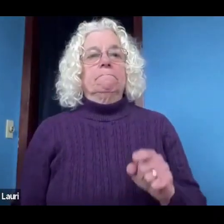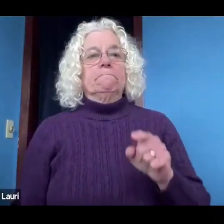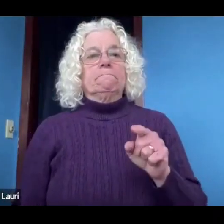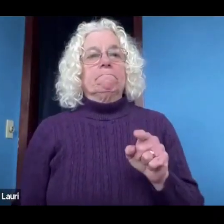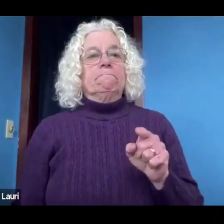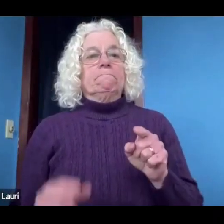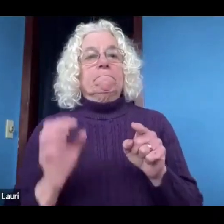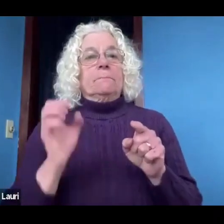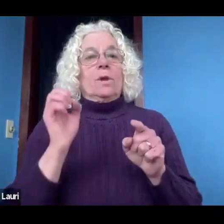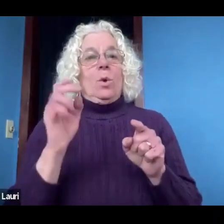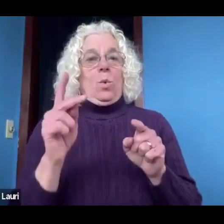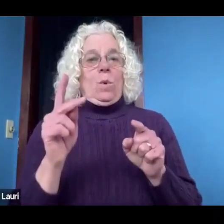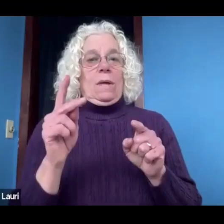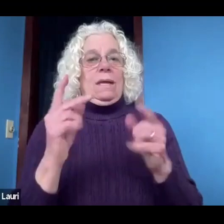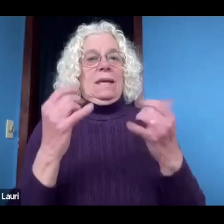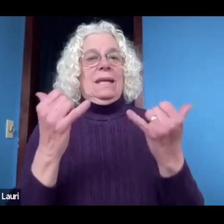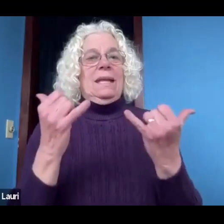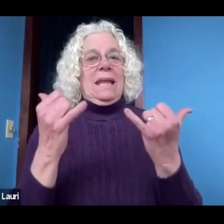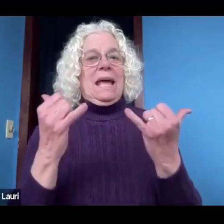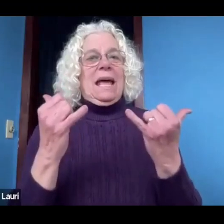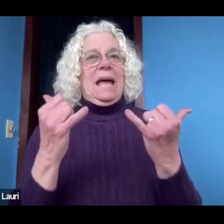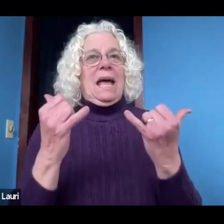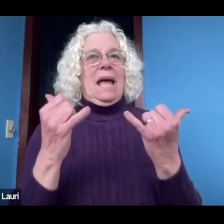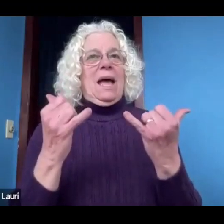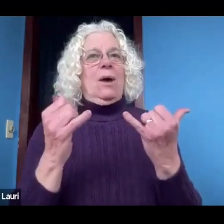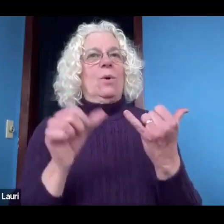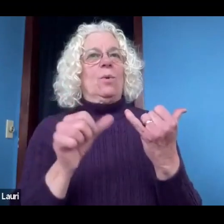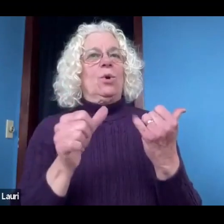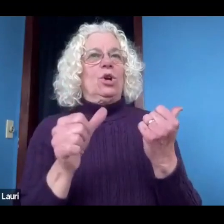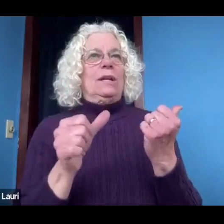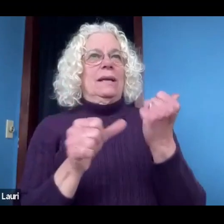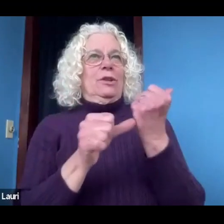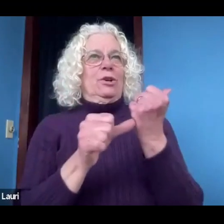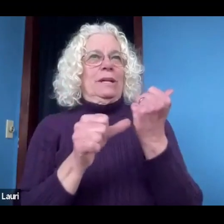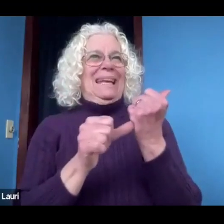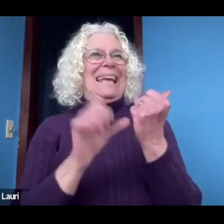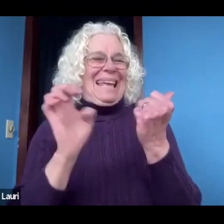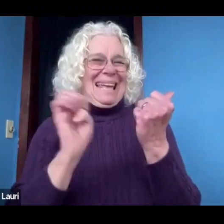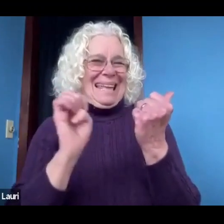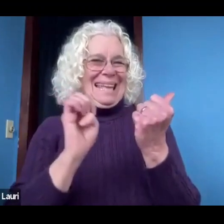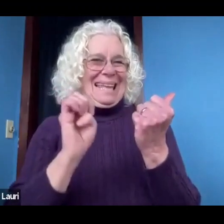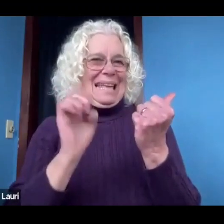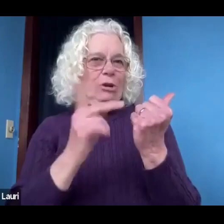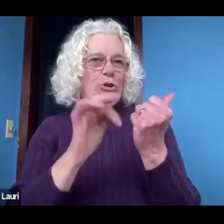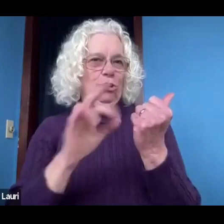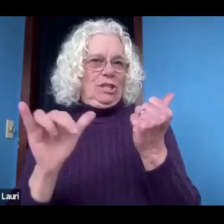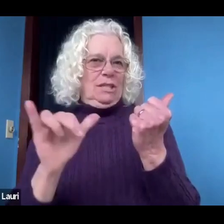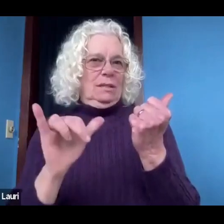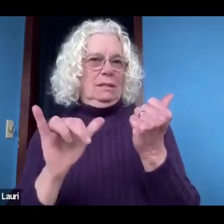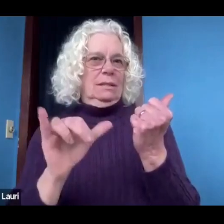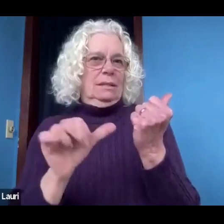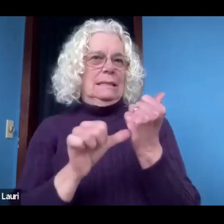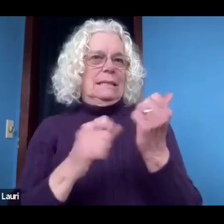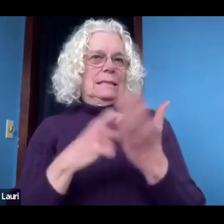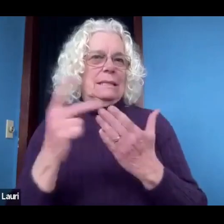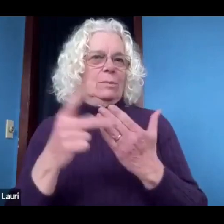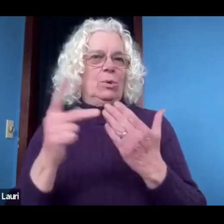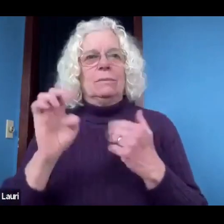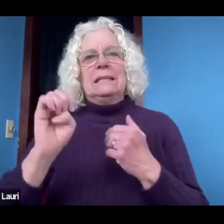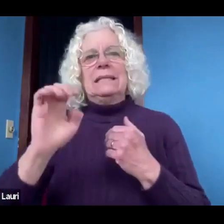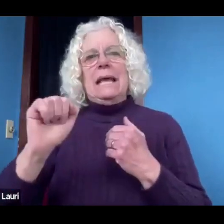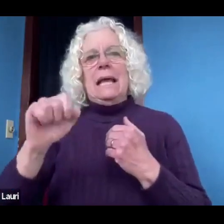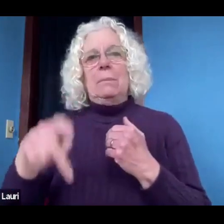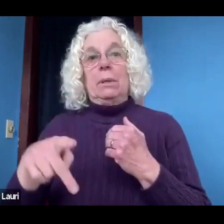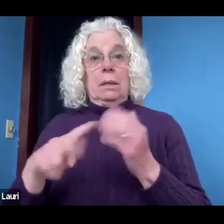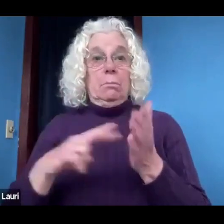Now we're going to run into energy assistance program, which is important because again, if you're eligible for one of these programs where you live, it's going to help